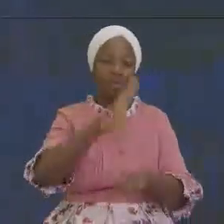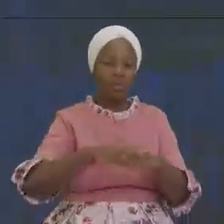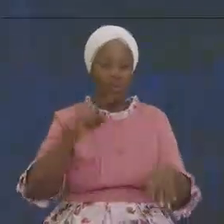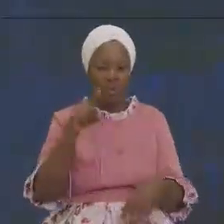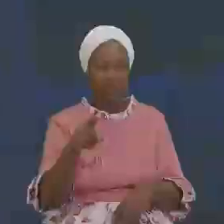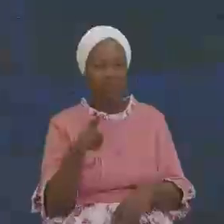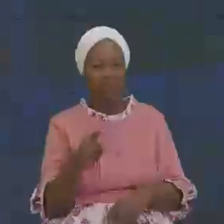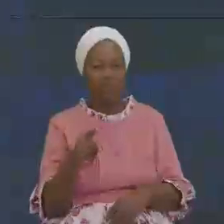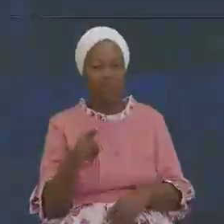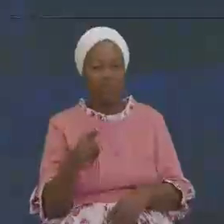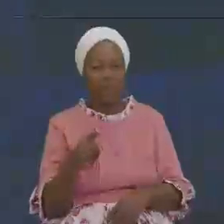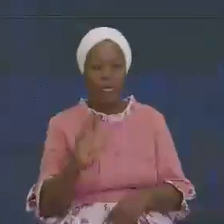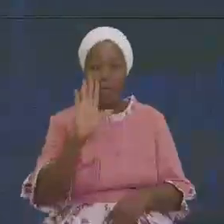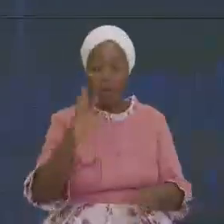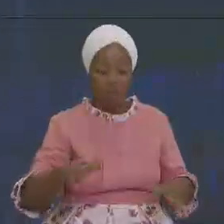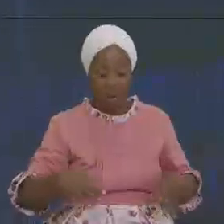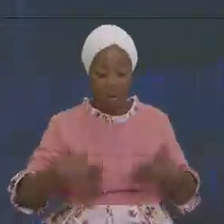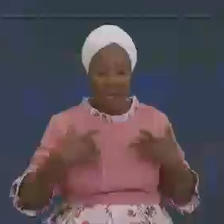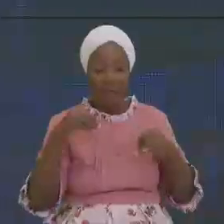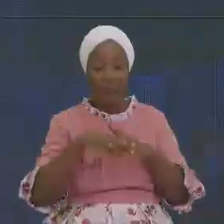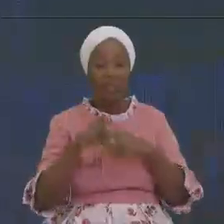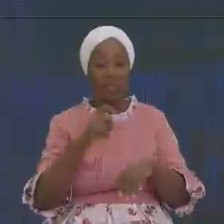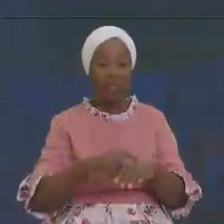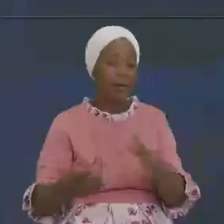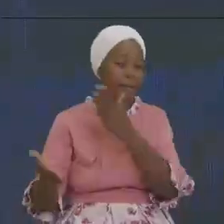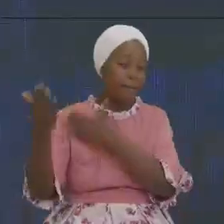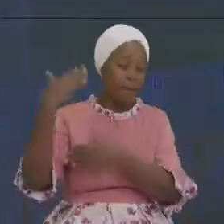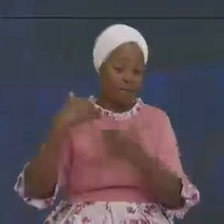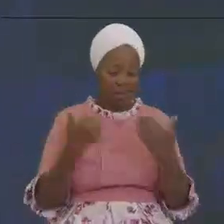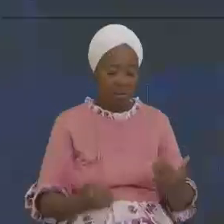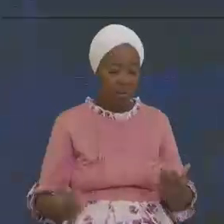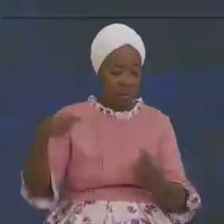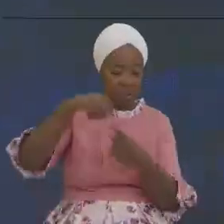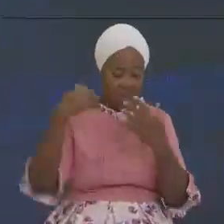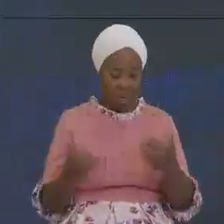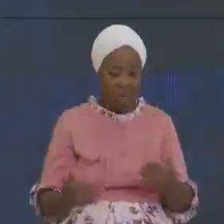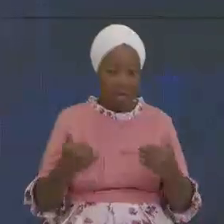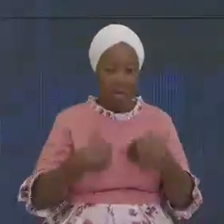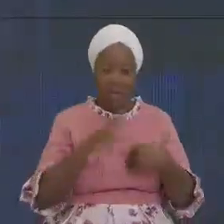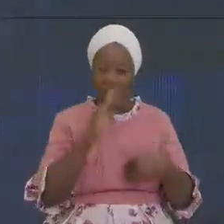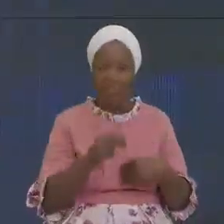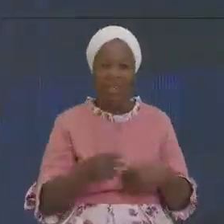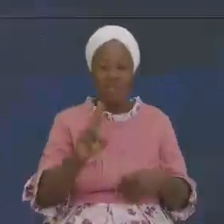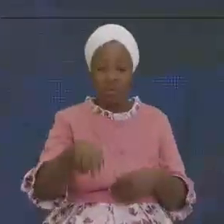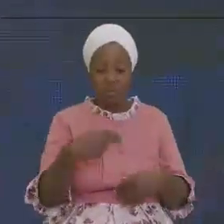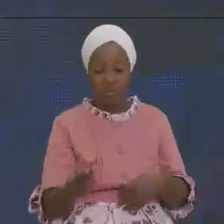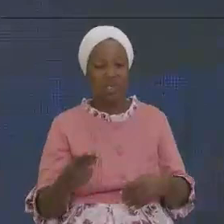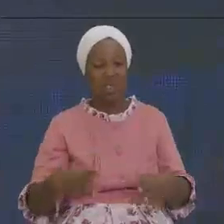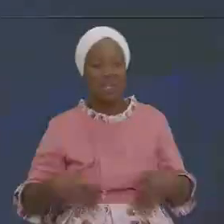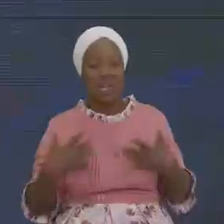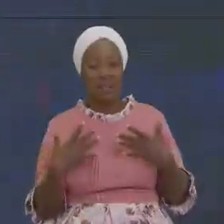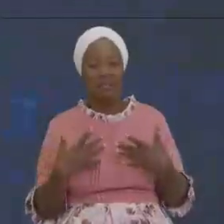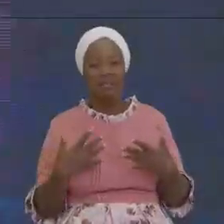Your life in the past till today has been an aborted life, a beaten life.